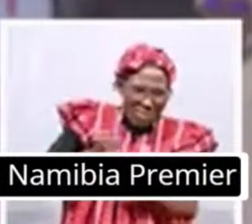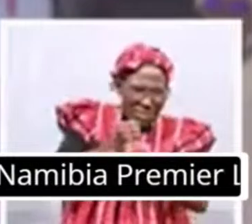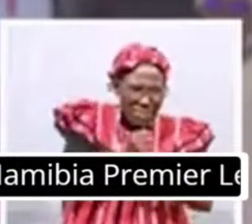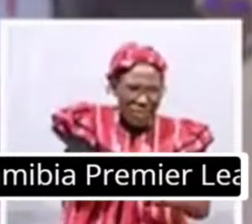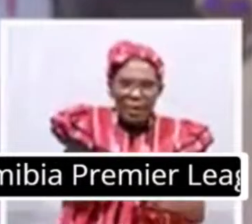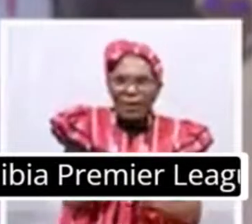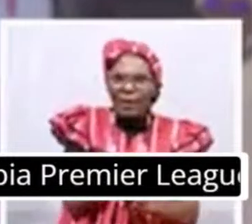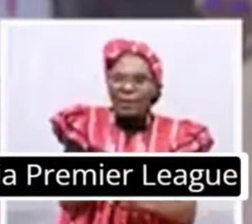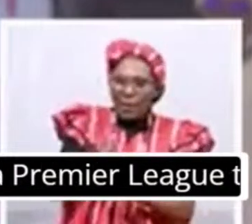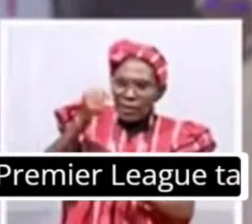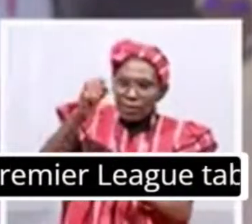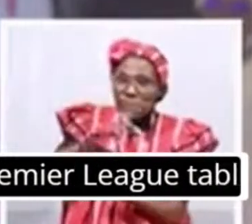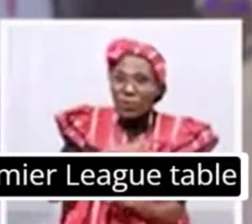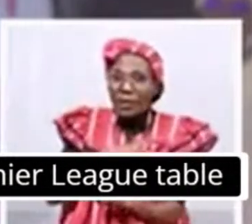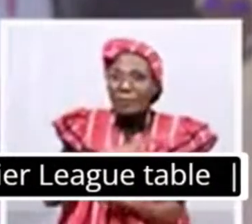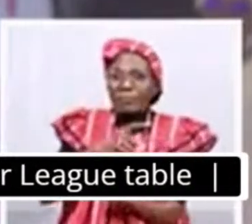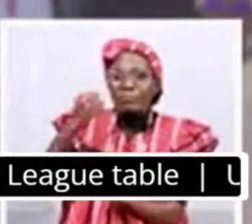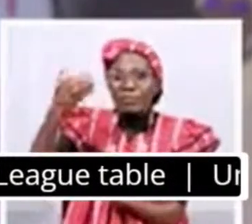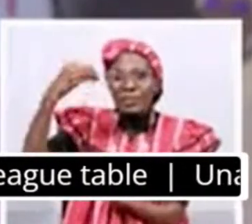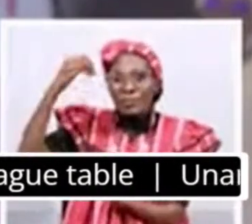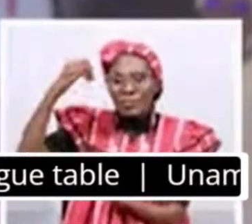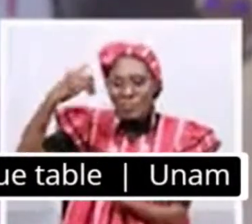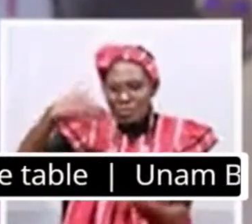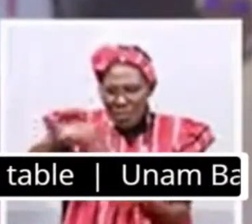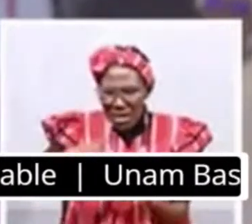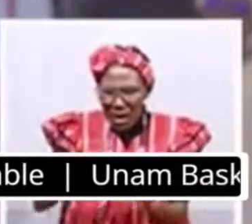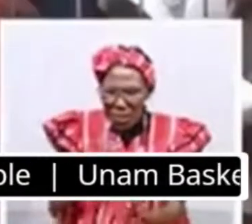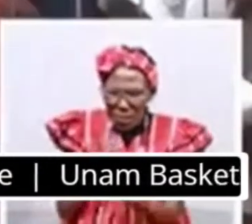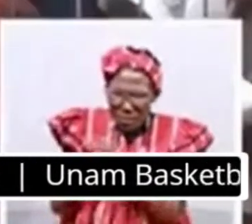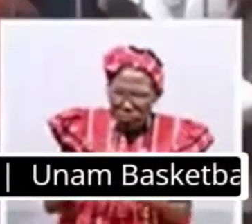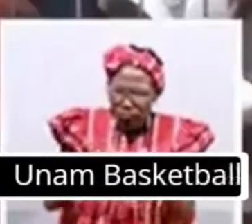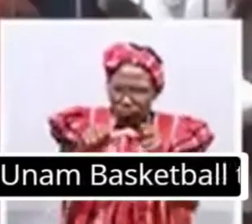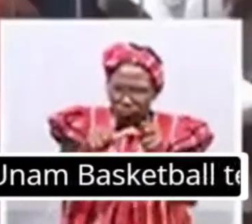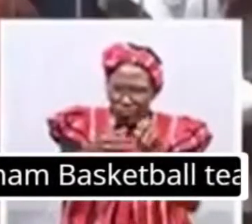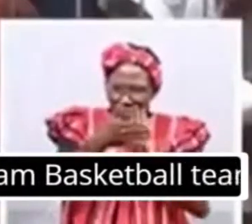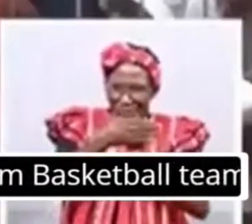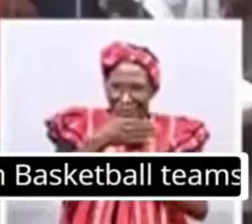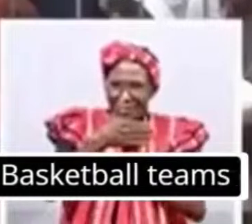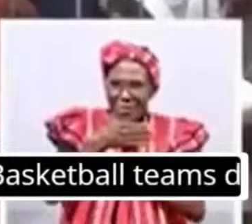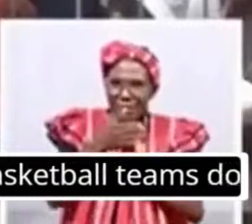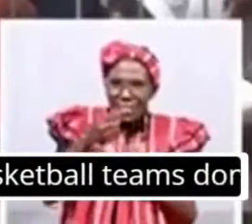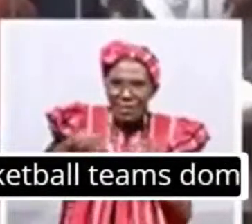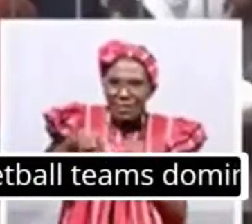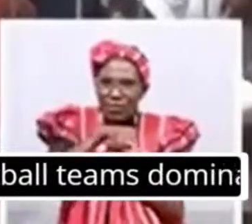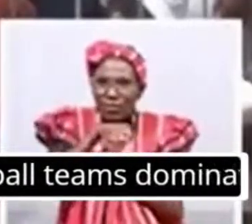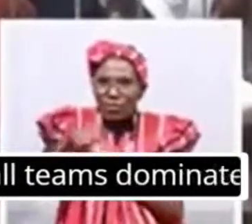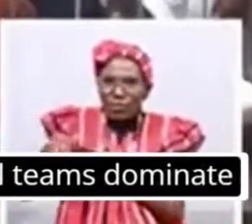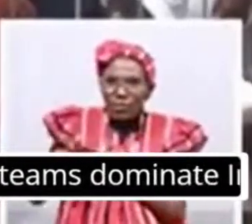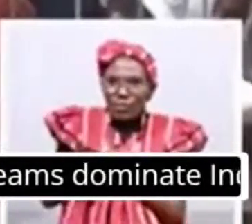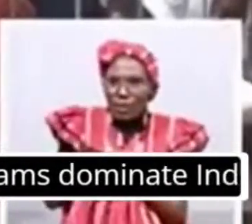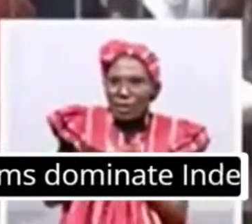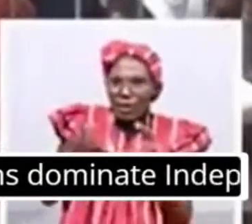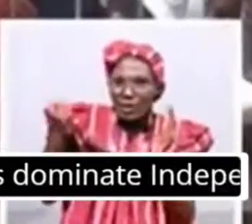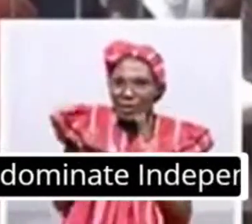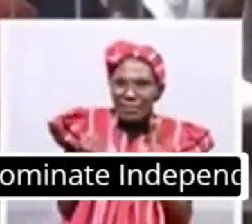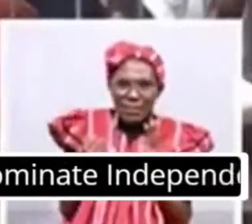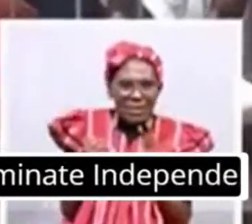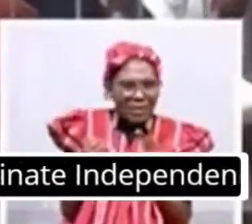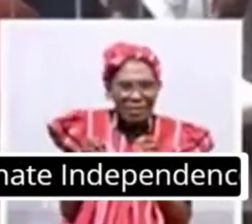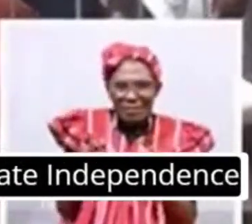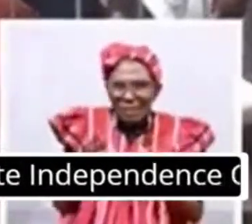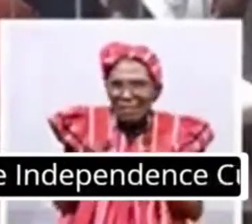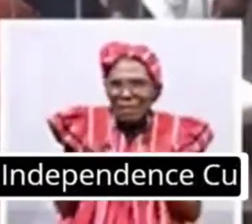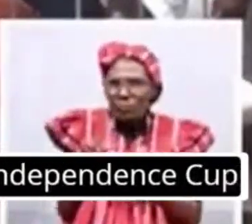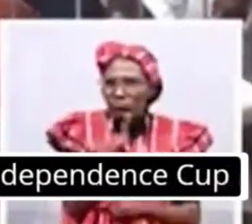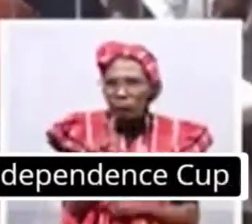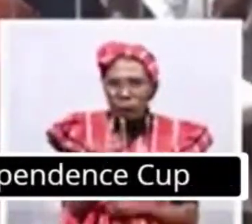ensure that Namibia remains safe from external and internal criminal threats, not